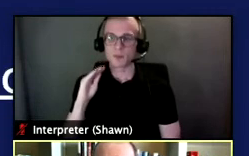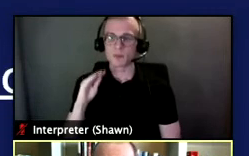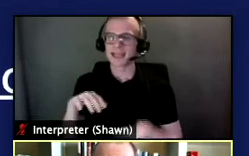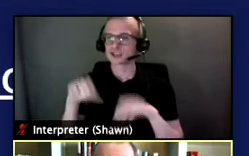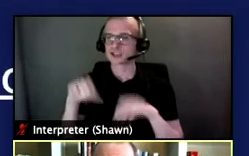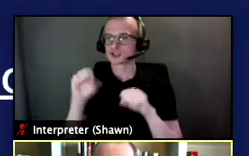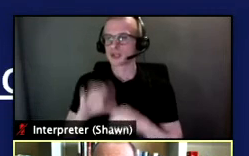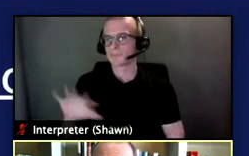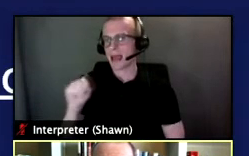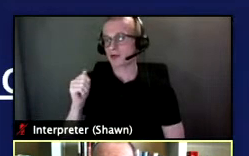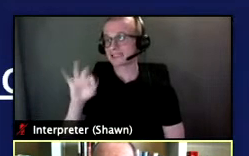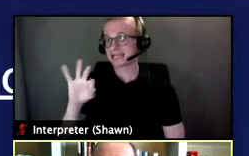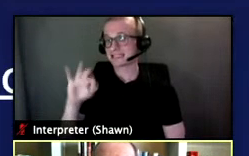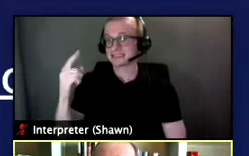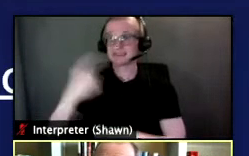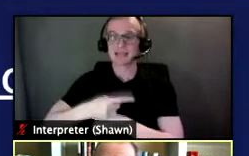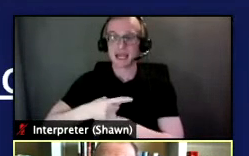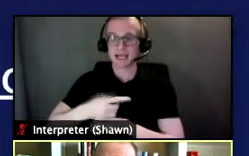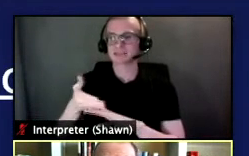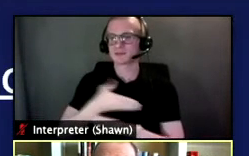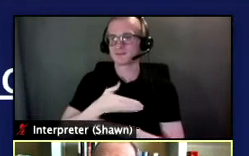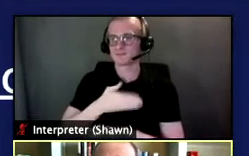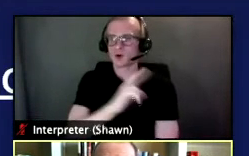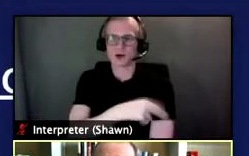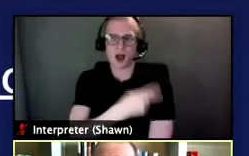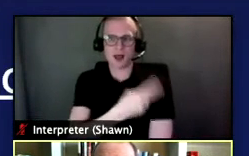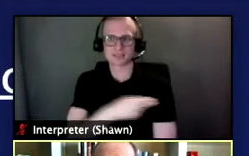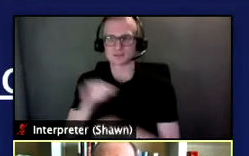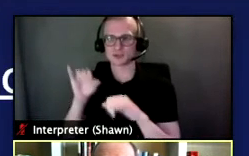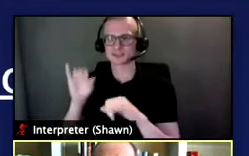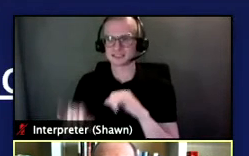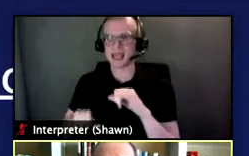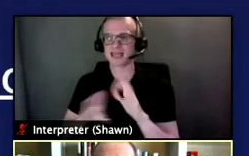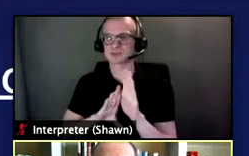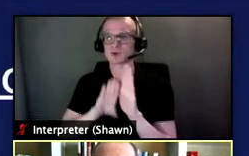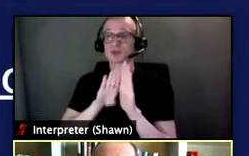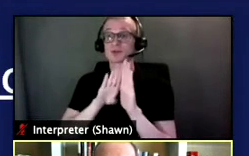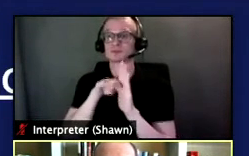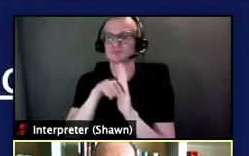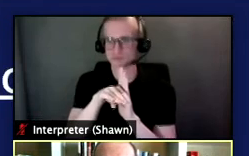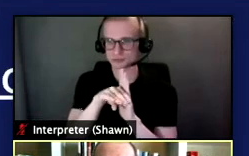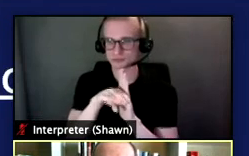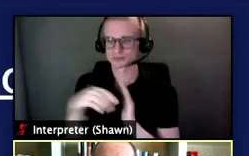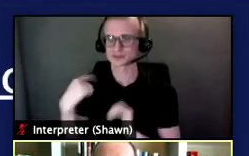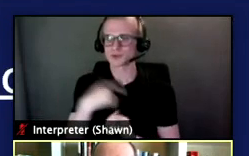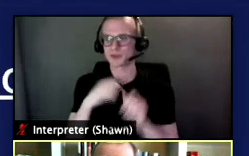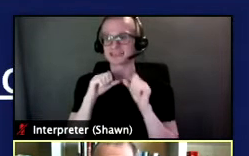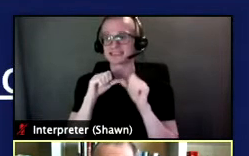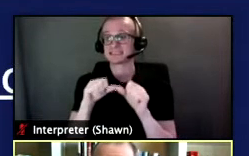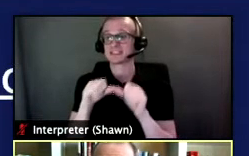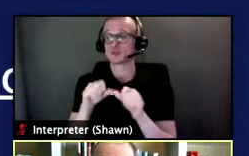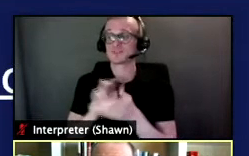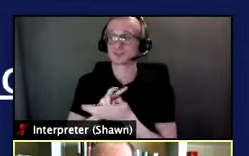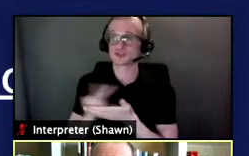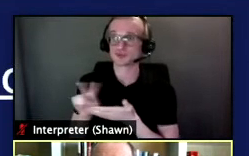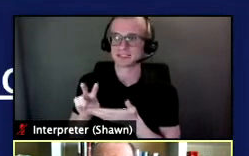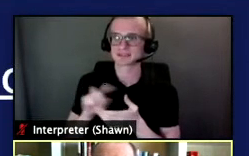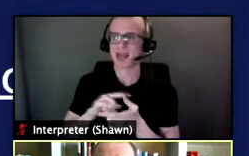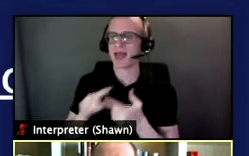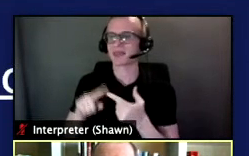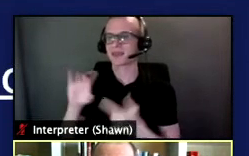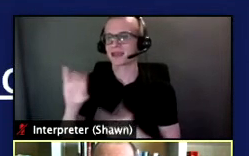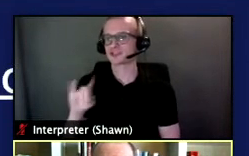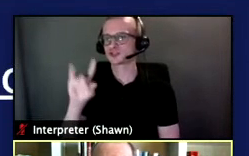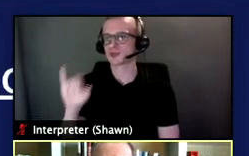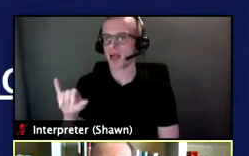in hospitalization rates. So we kept going up for over 2 weeks. Then again in July, when we started going up, it took about